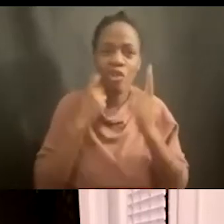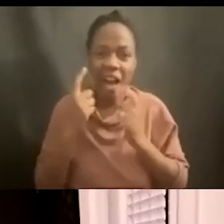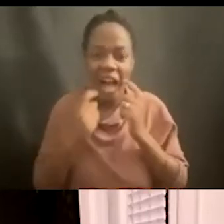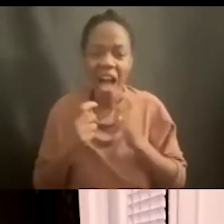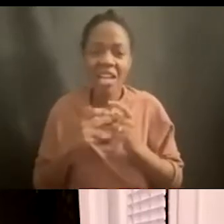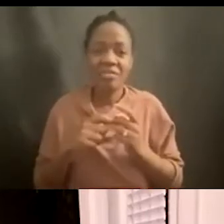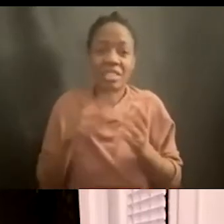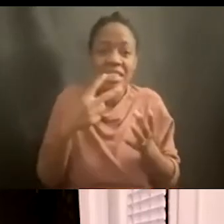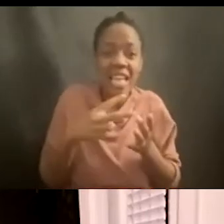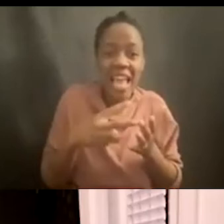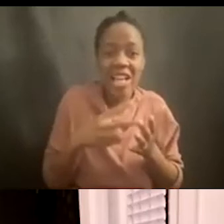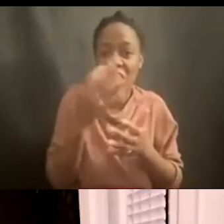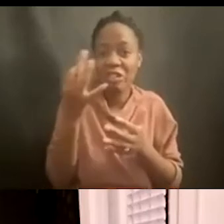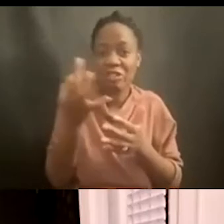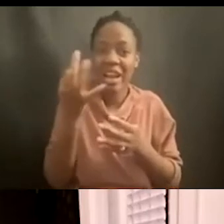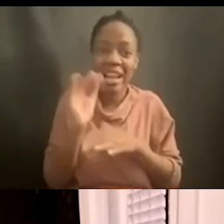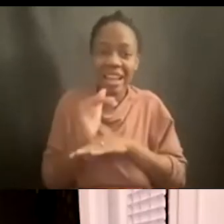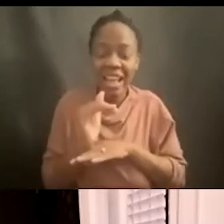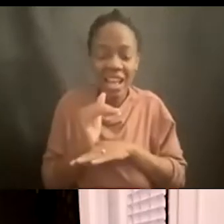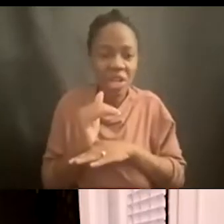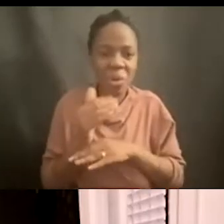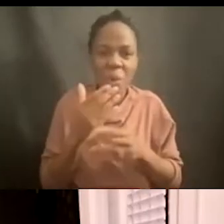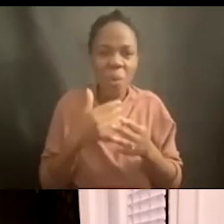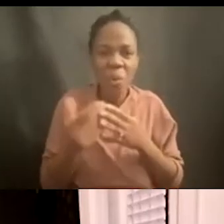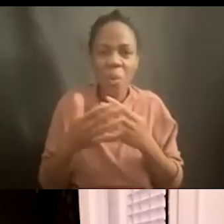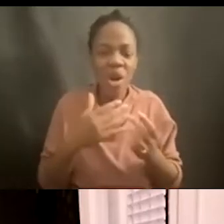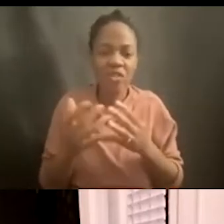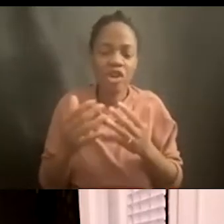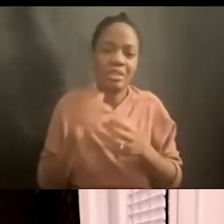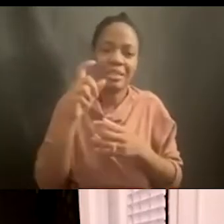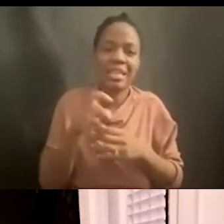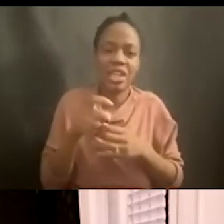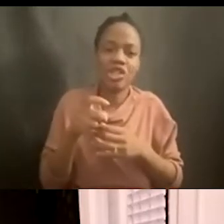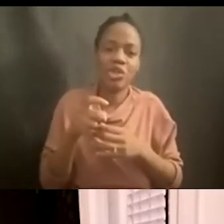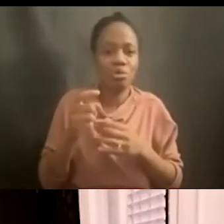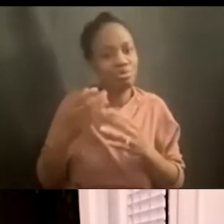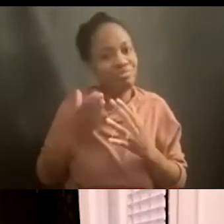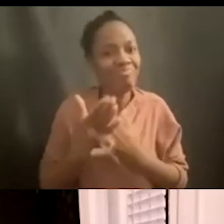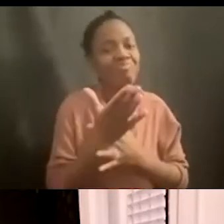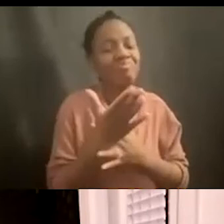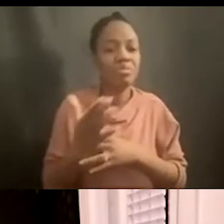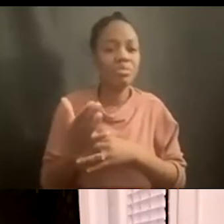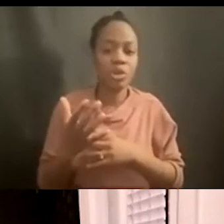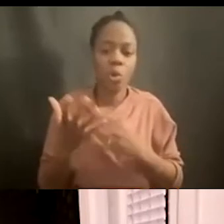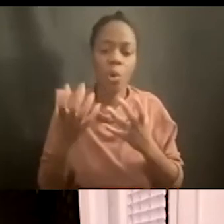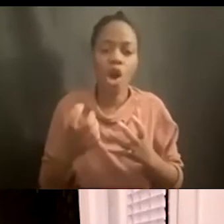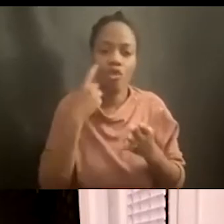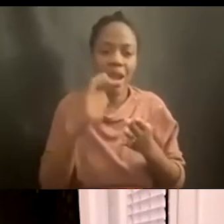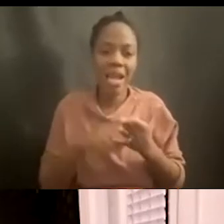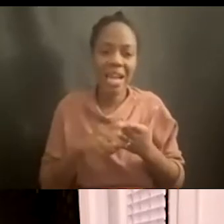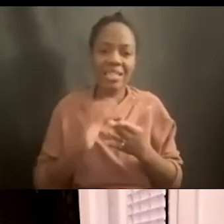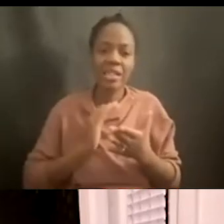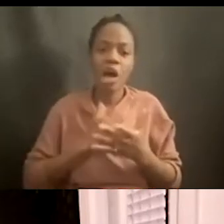Friday night, whatever it is that gets us through. And a lot of times those are conversations that help us recognize our strength, right? Going back to